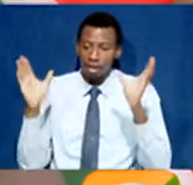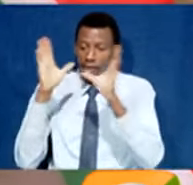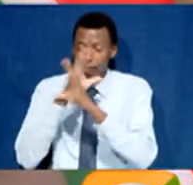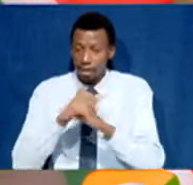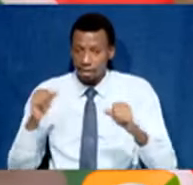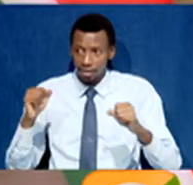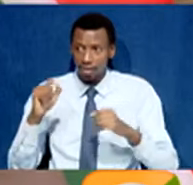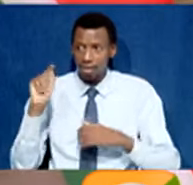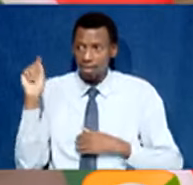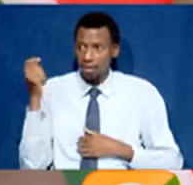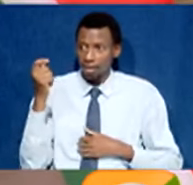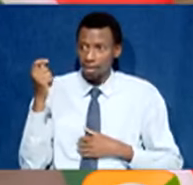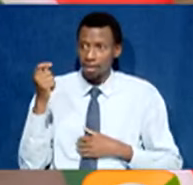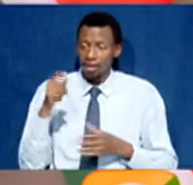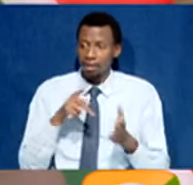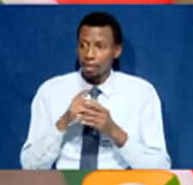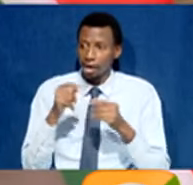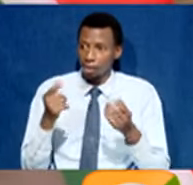paying